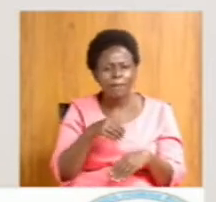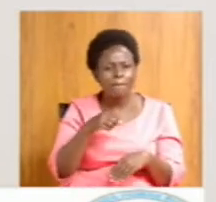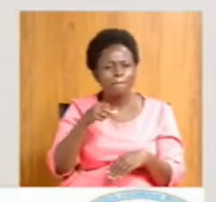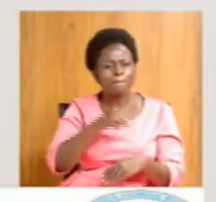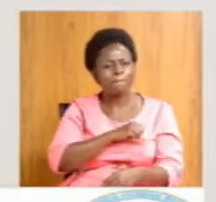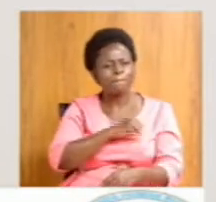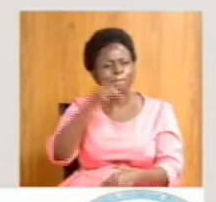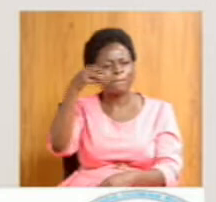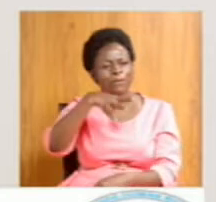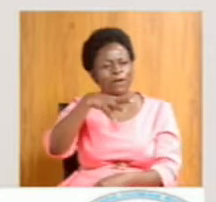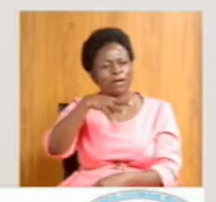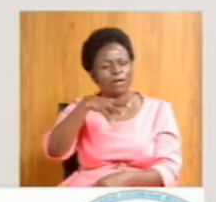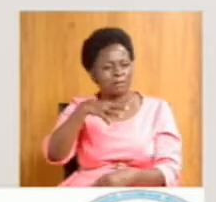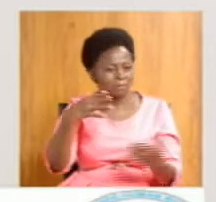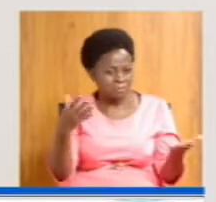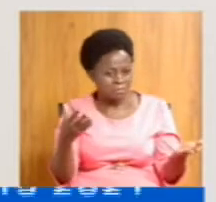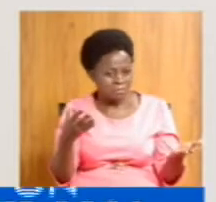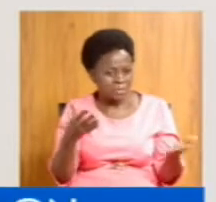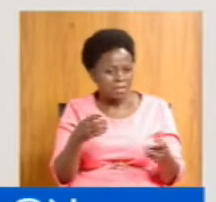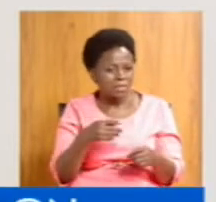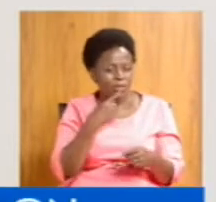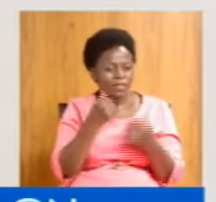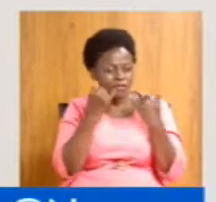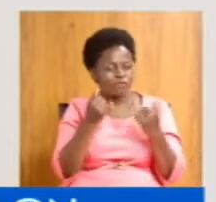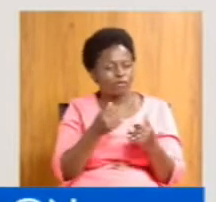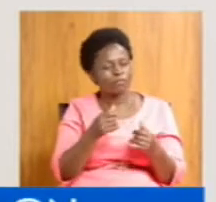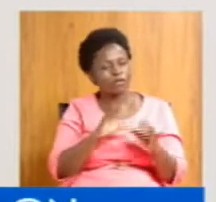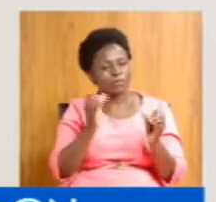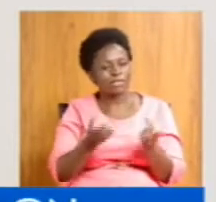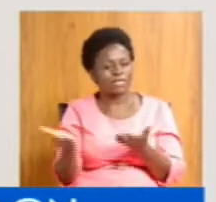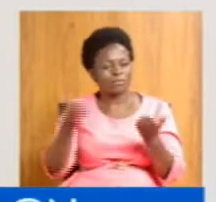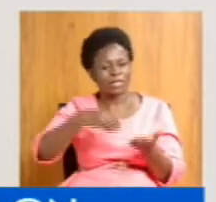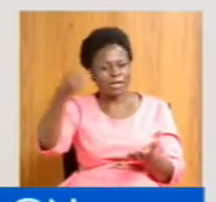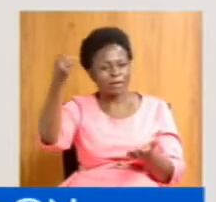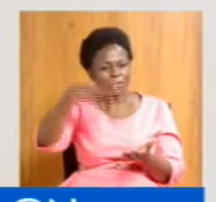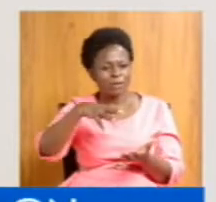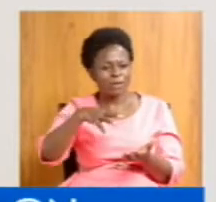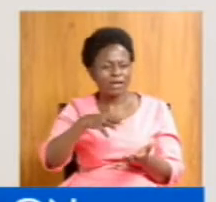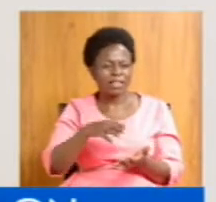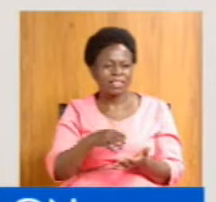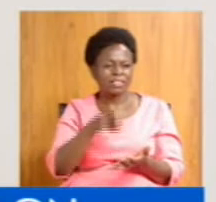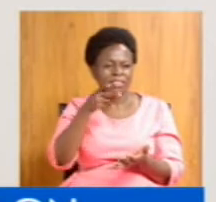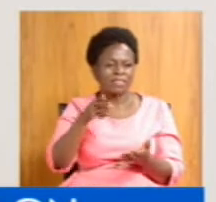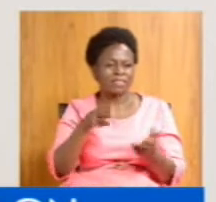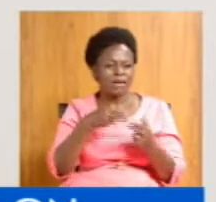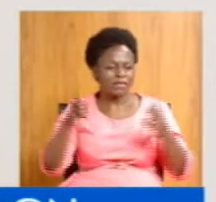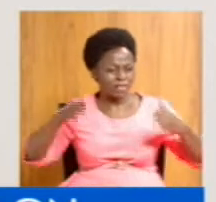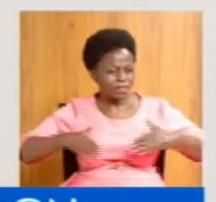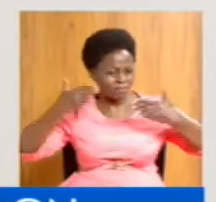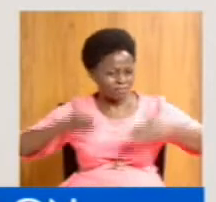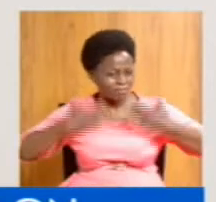the truth of the matter when they tell the communities the rural areas that they bring electricity they are very very happy